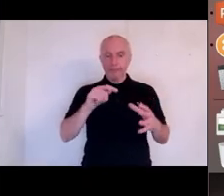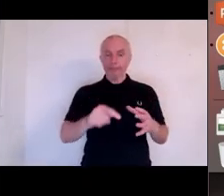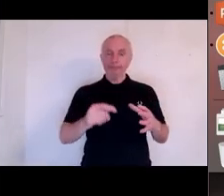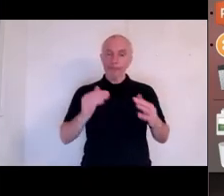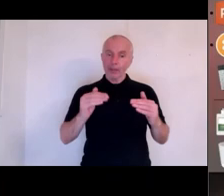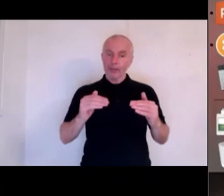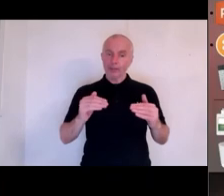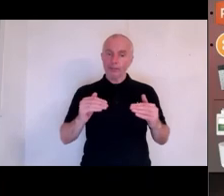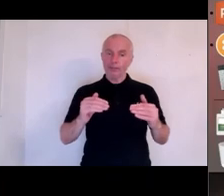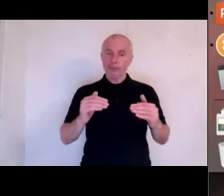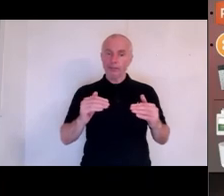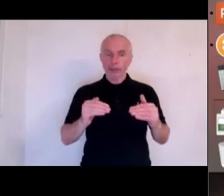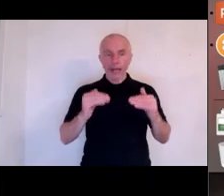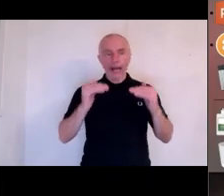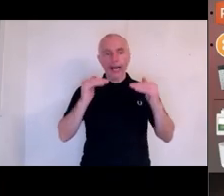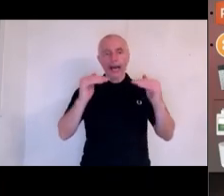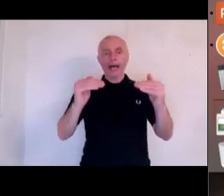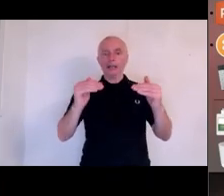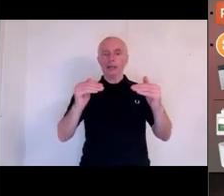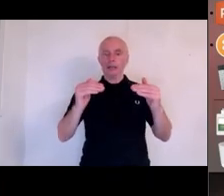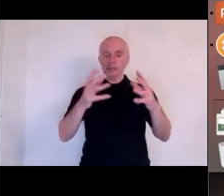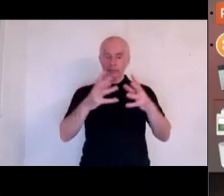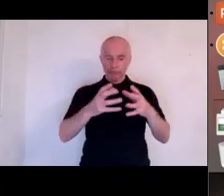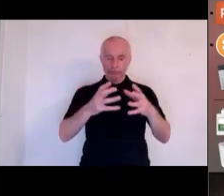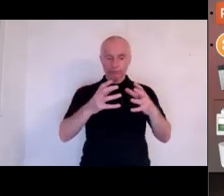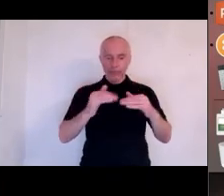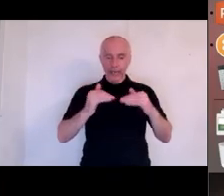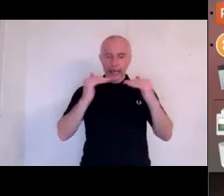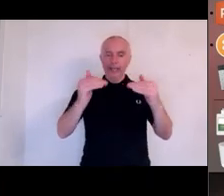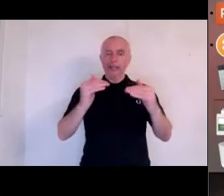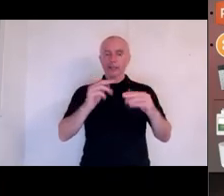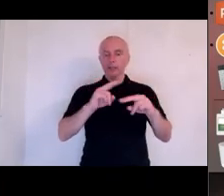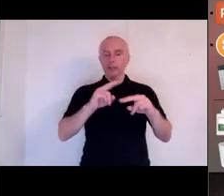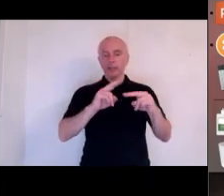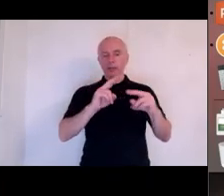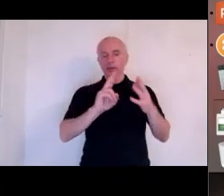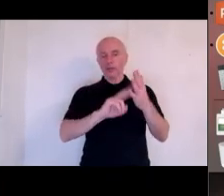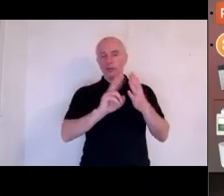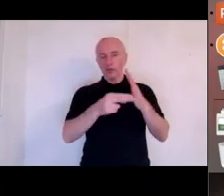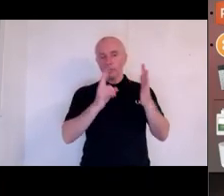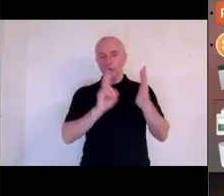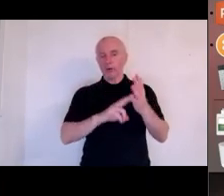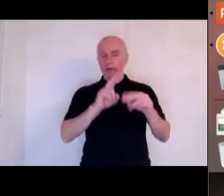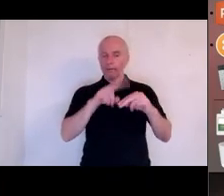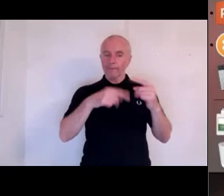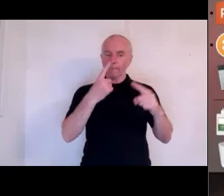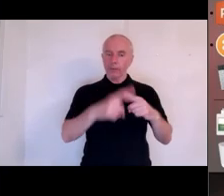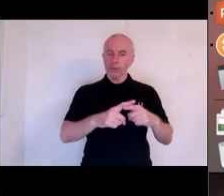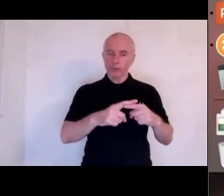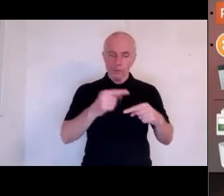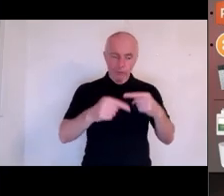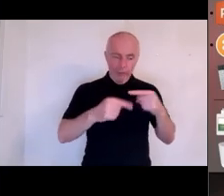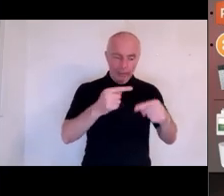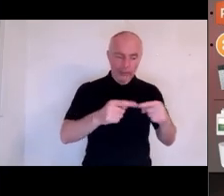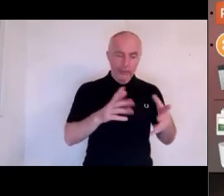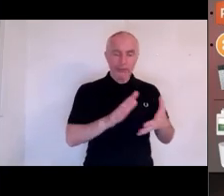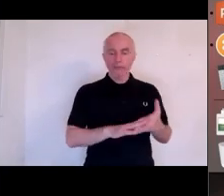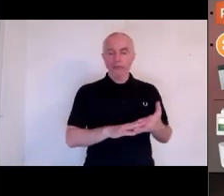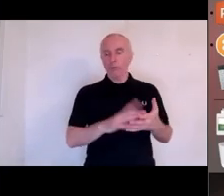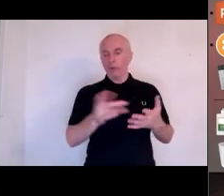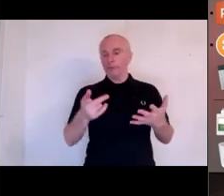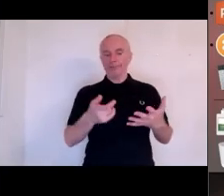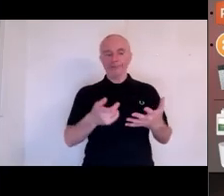of neutron flux accelerators we can get hold of on a commercial basis that aren't really kind of used for experimental